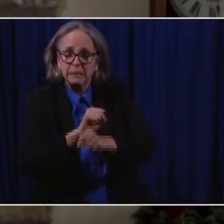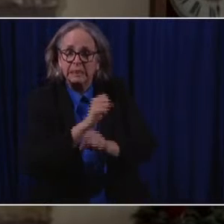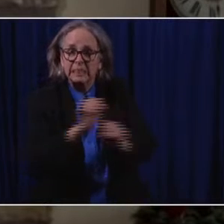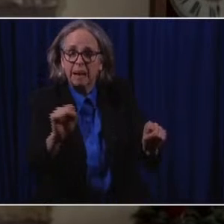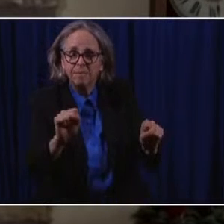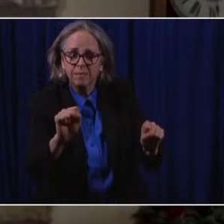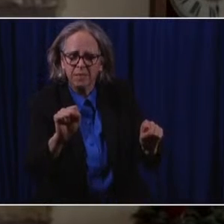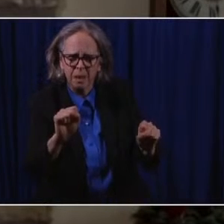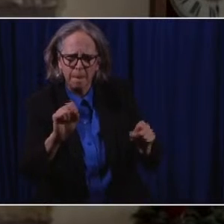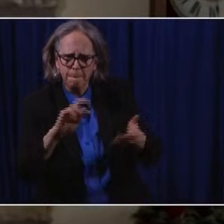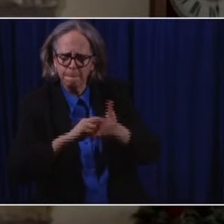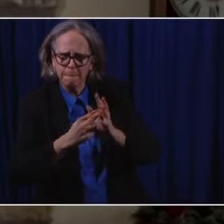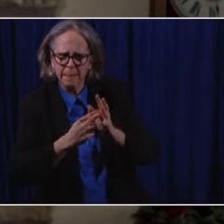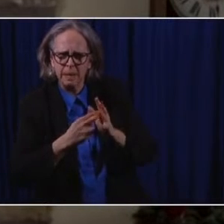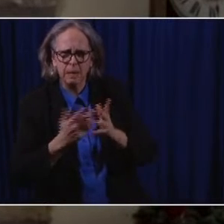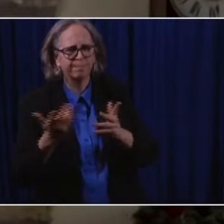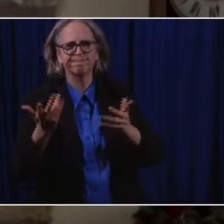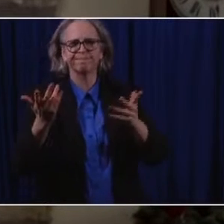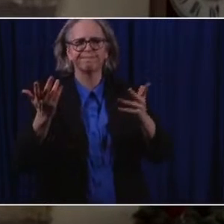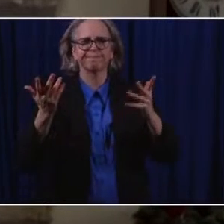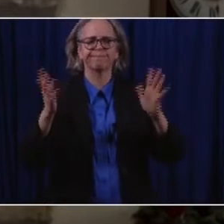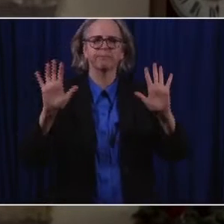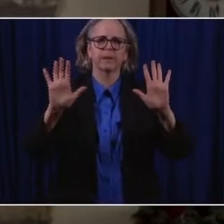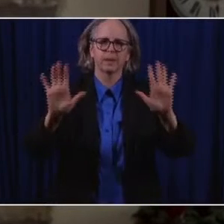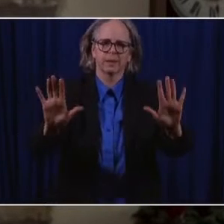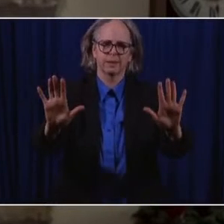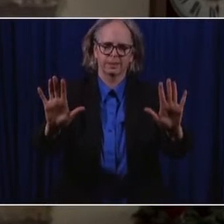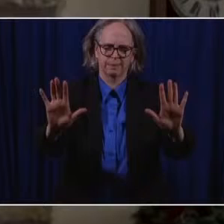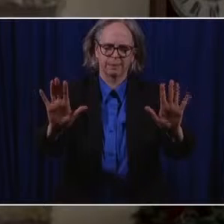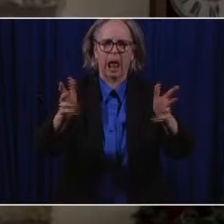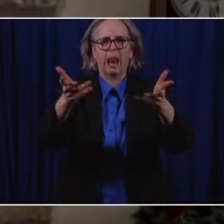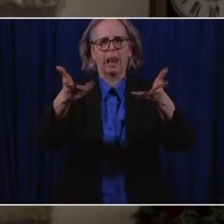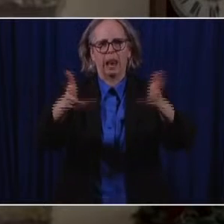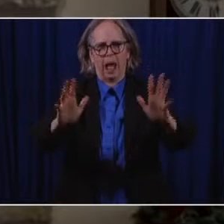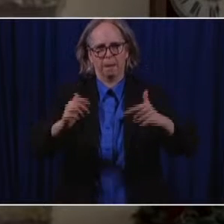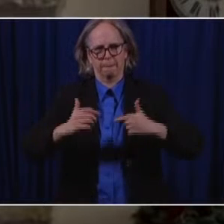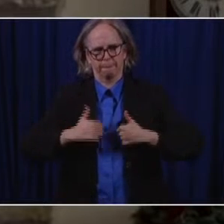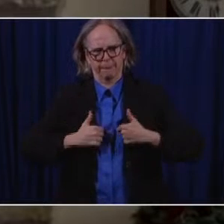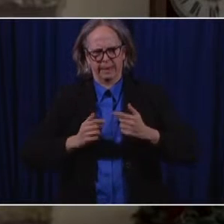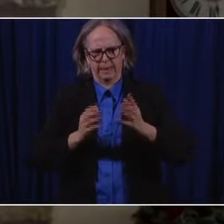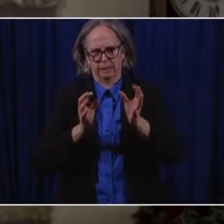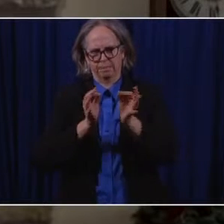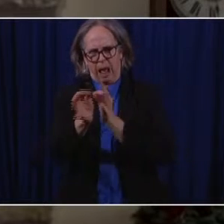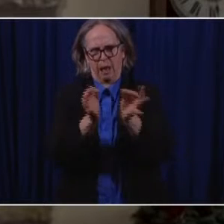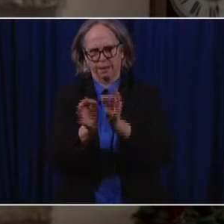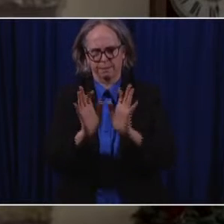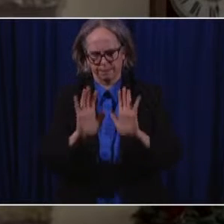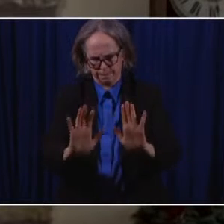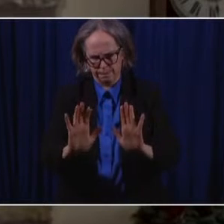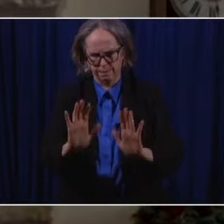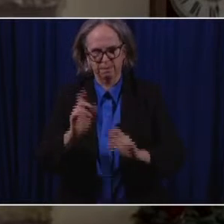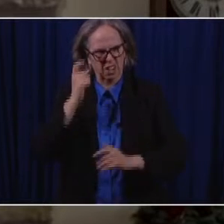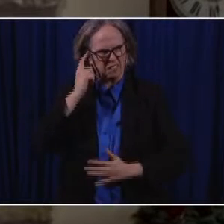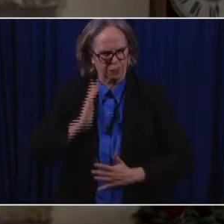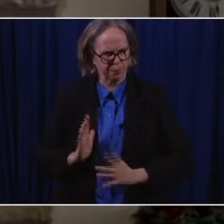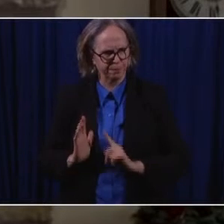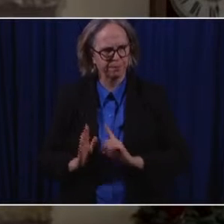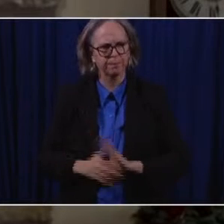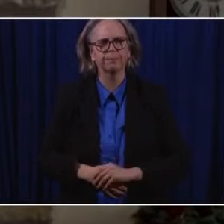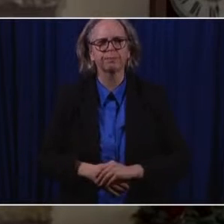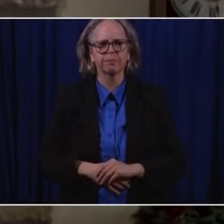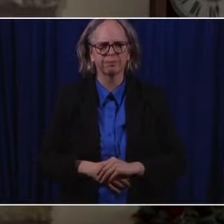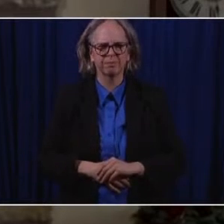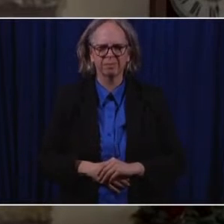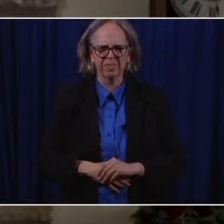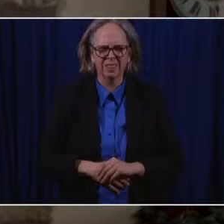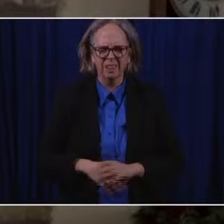at WHIO. Let me follow up with Bruce just a minute. So Bruce, what is the advice? And I may have